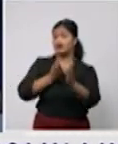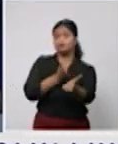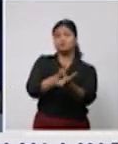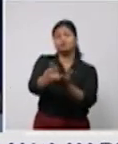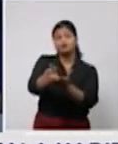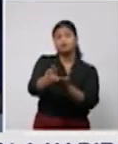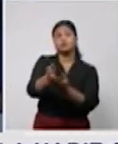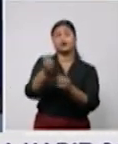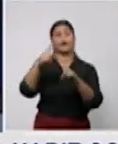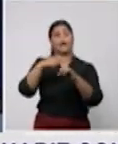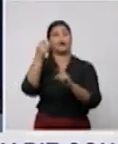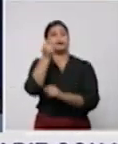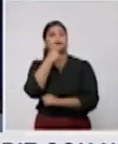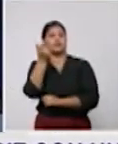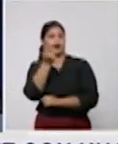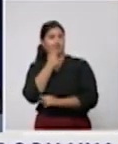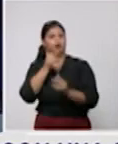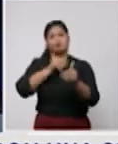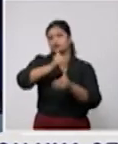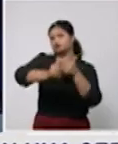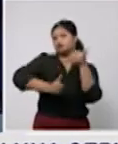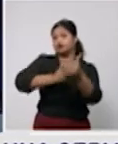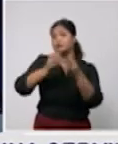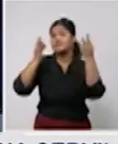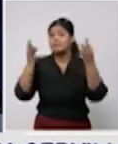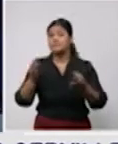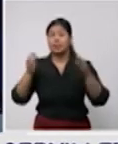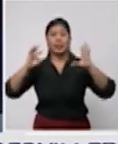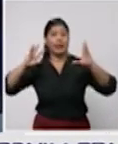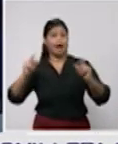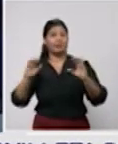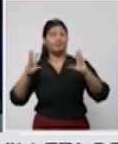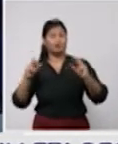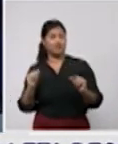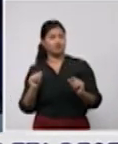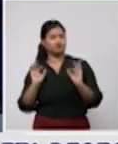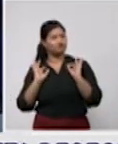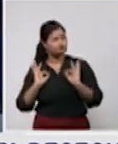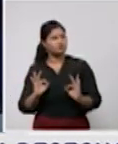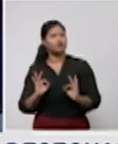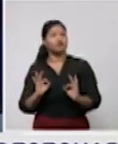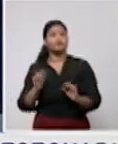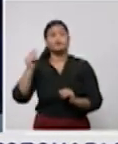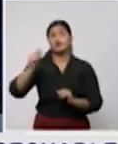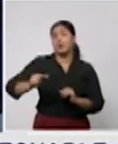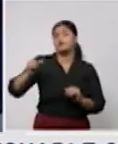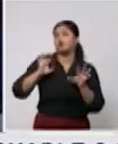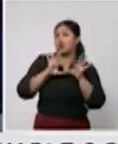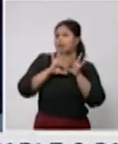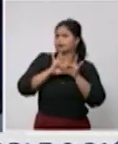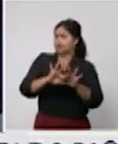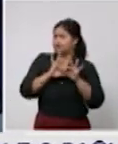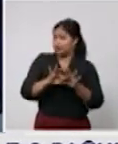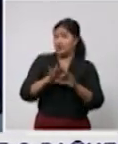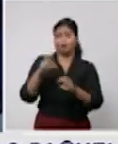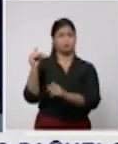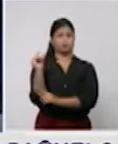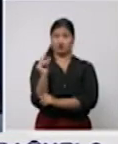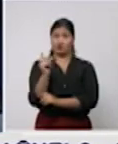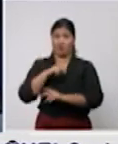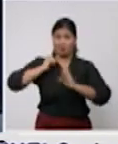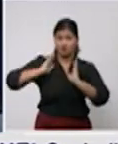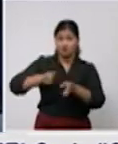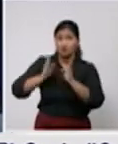cases rise, so does the risk of serious complications, bearing in mind the behavior of the